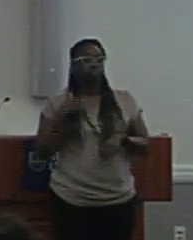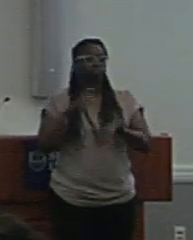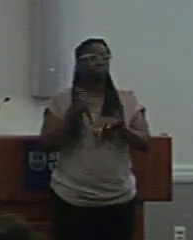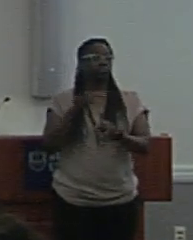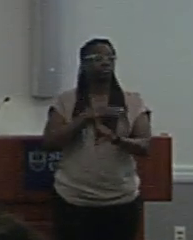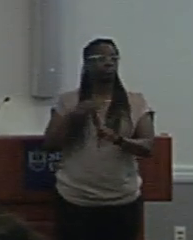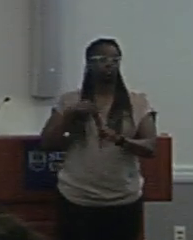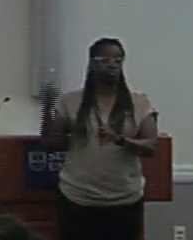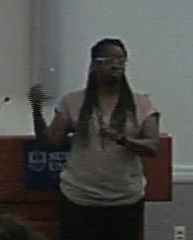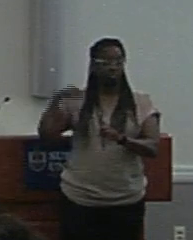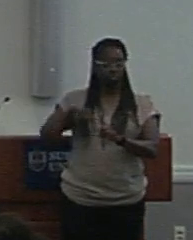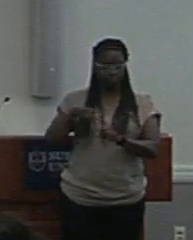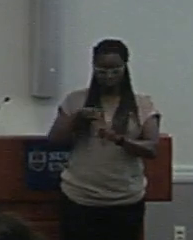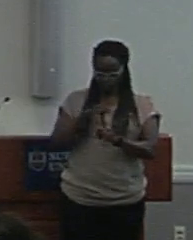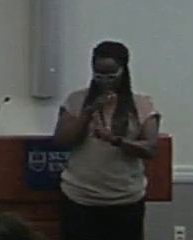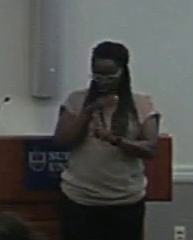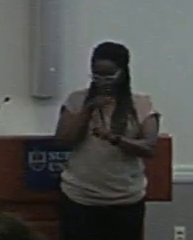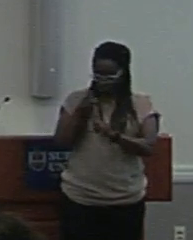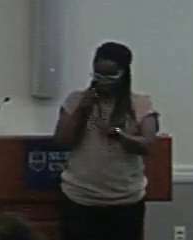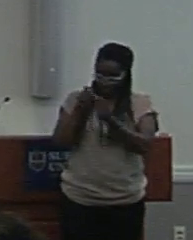at you.